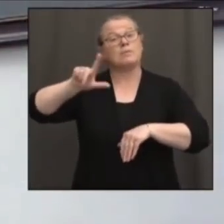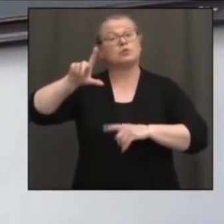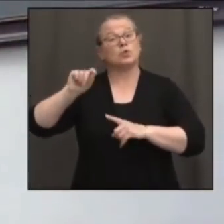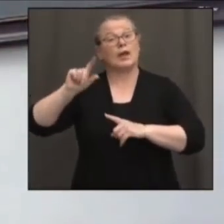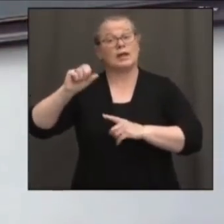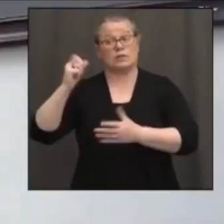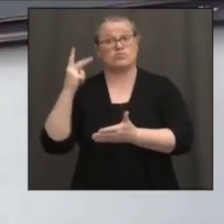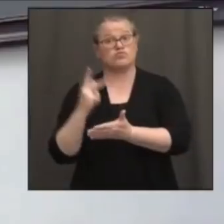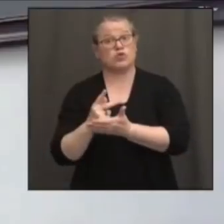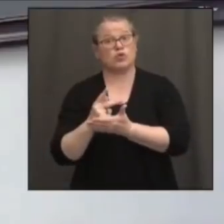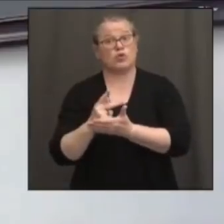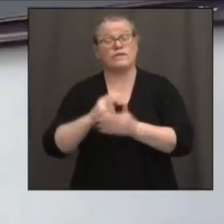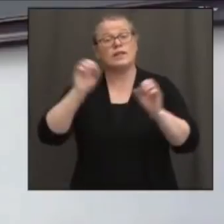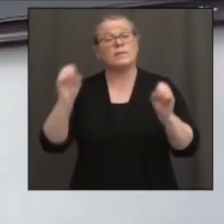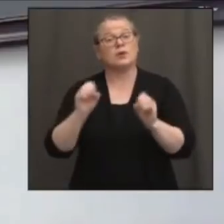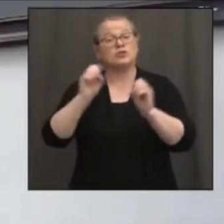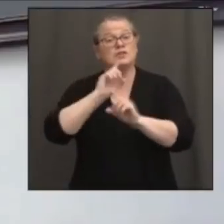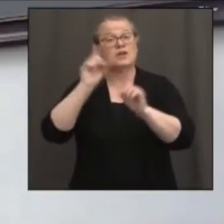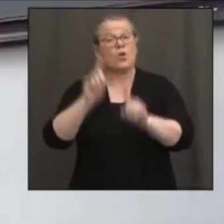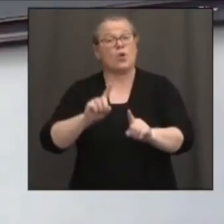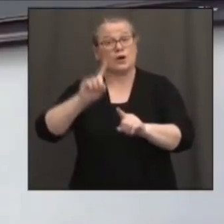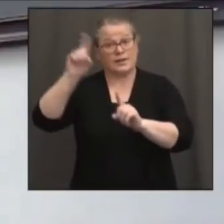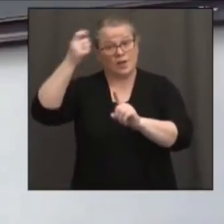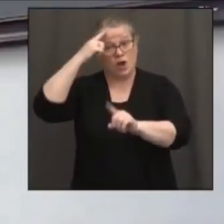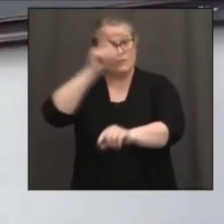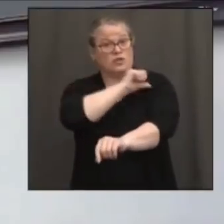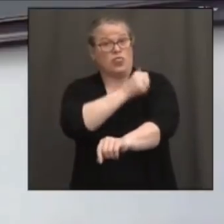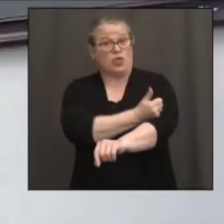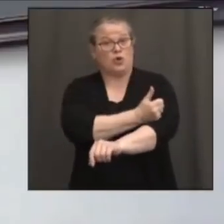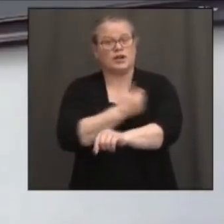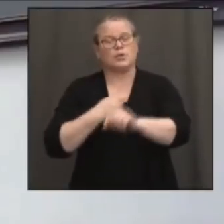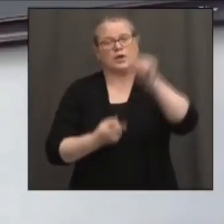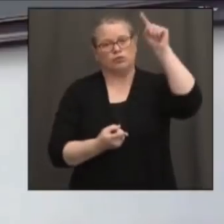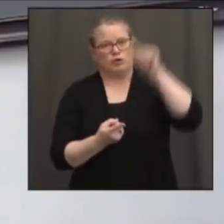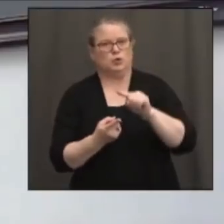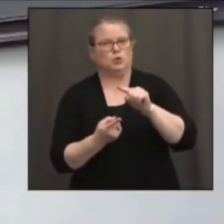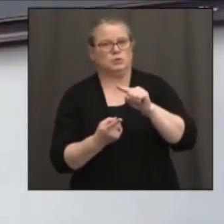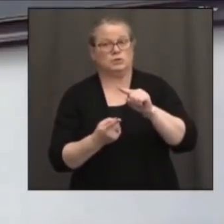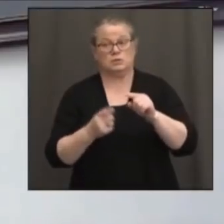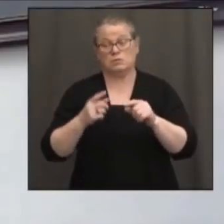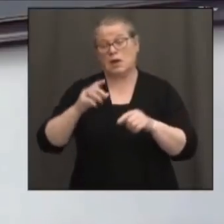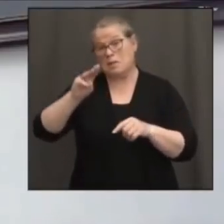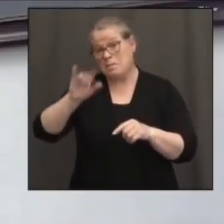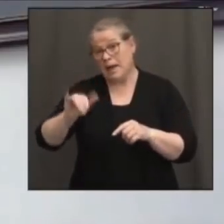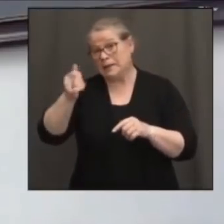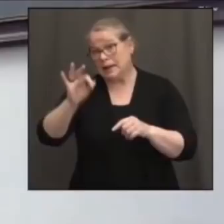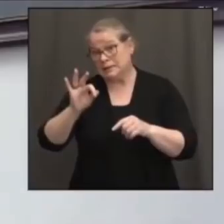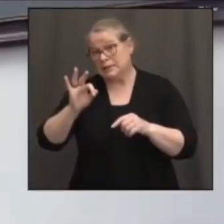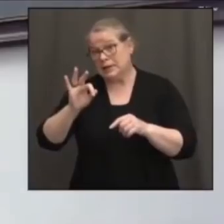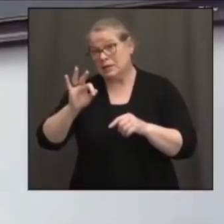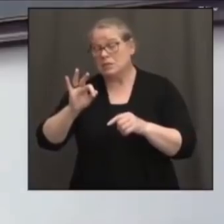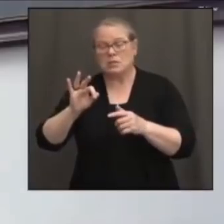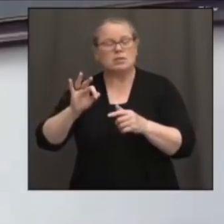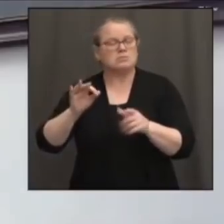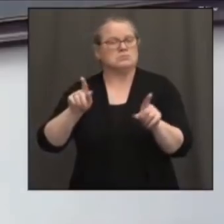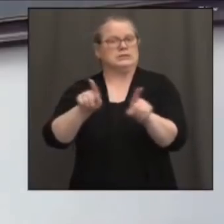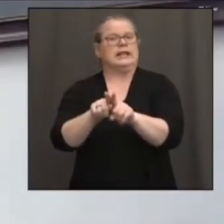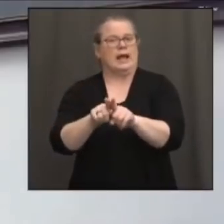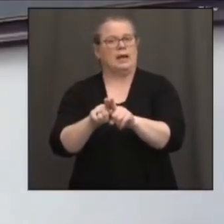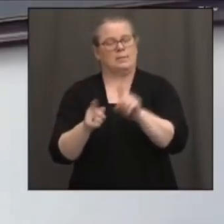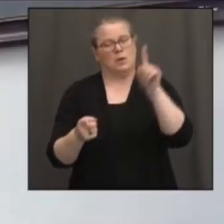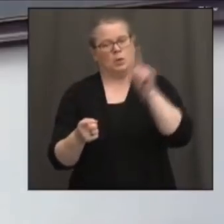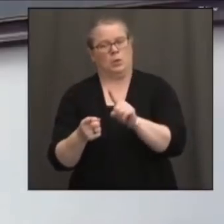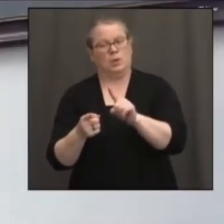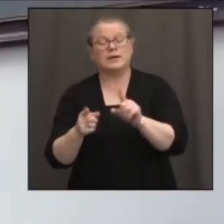of emergency orders that were in place. And as we get to the 19th, we'll do the same. But at the same time, there are critical